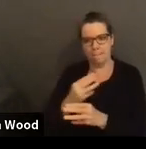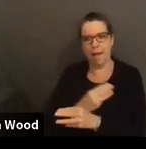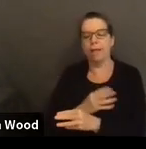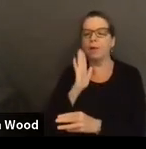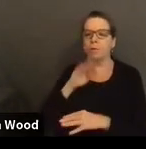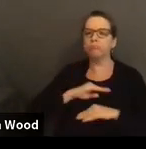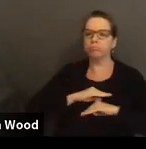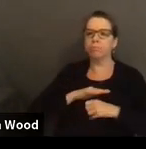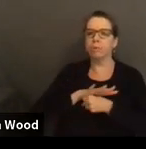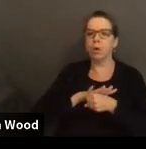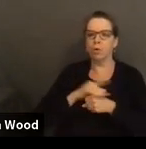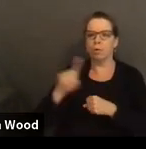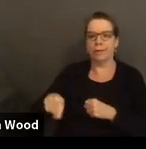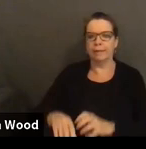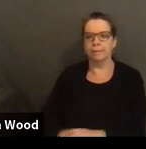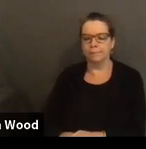local needs.